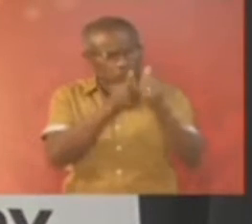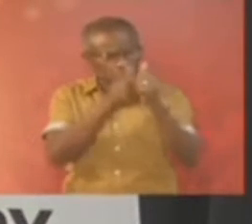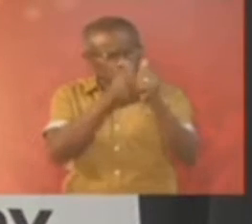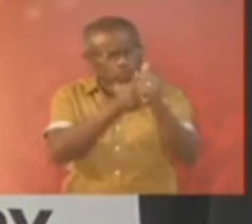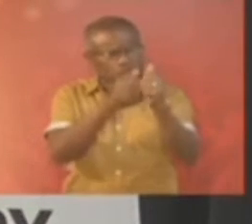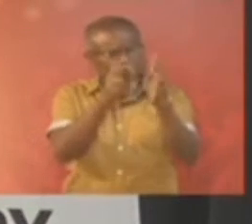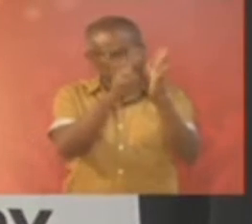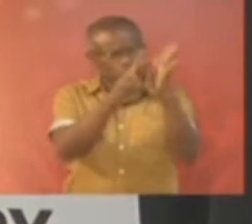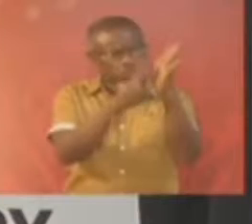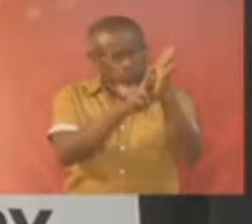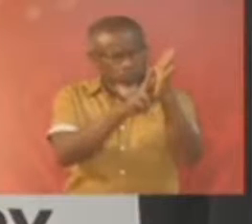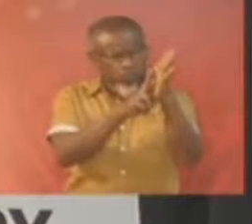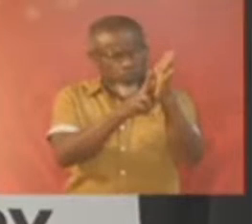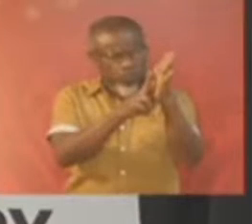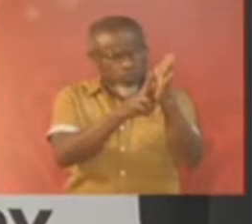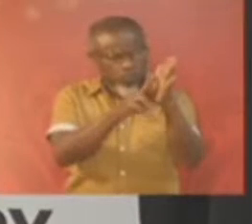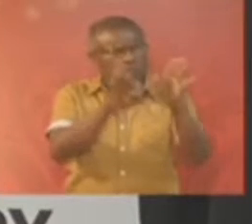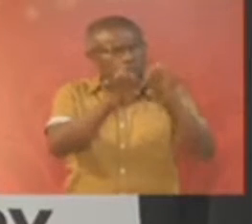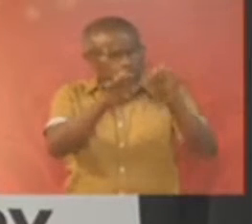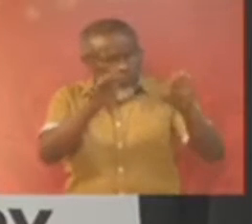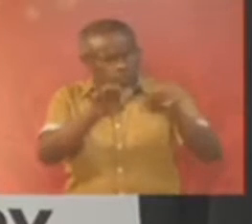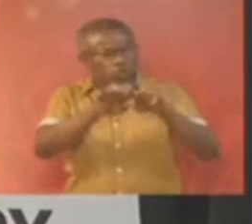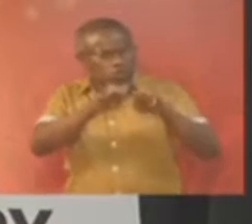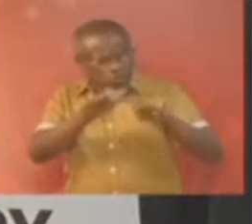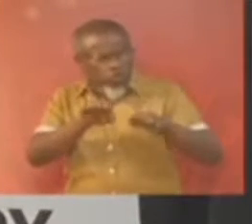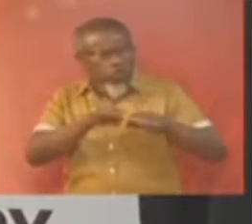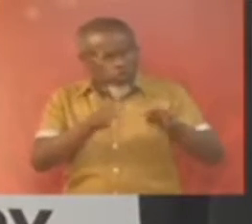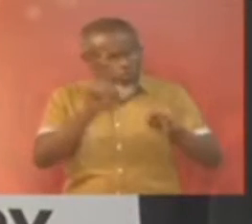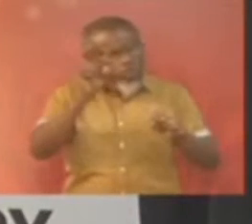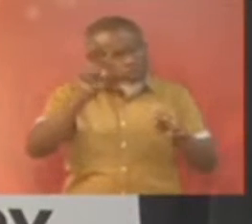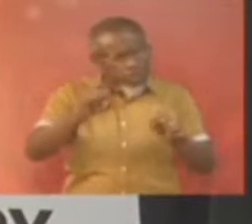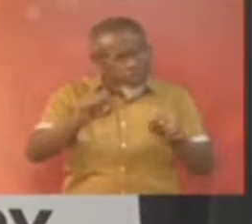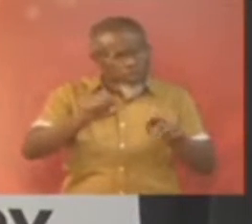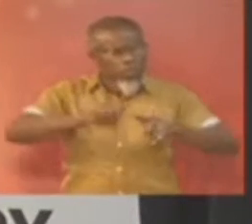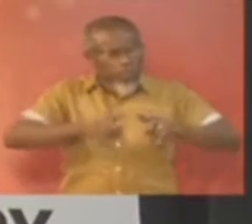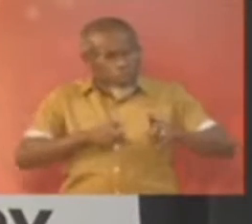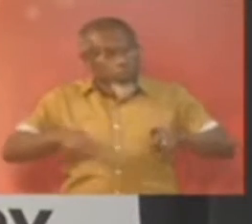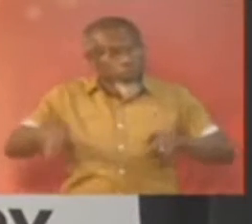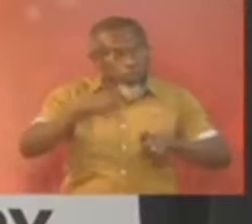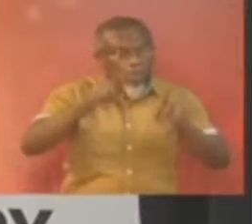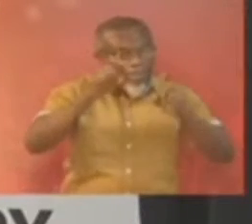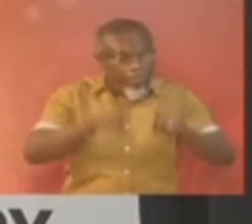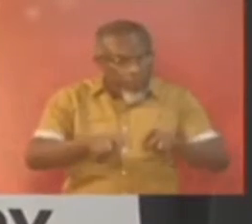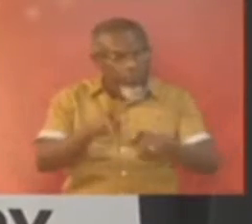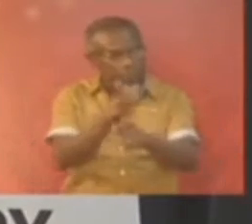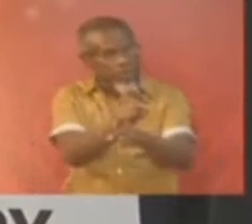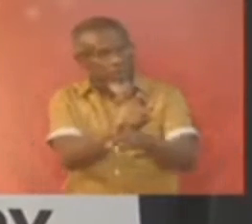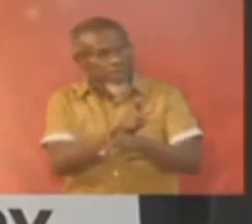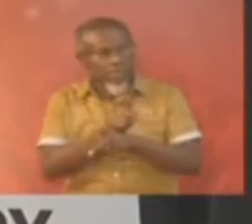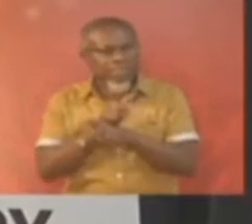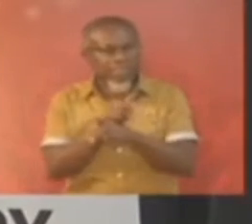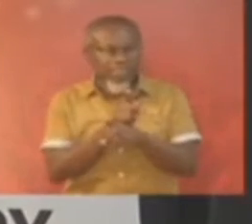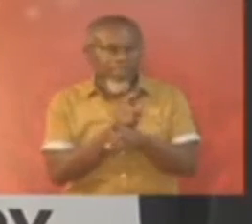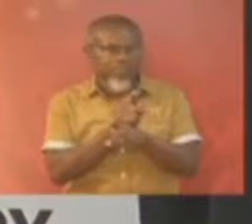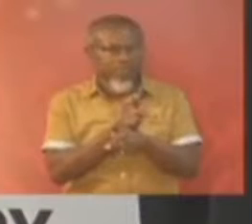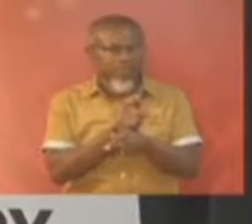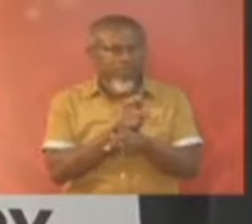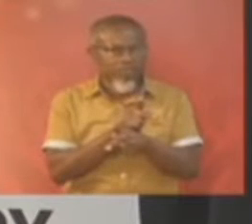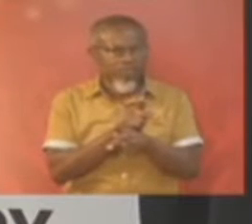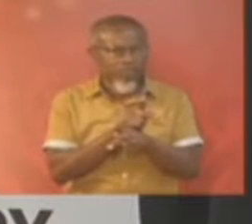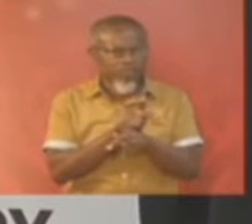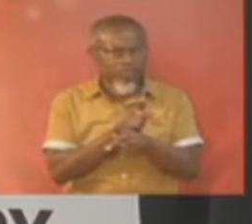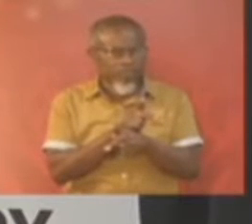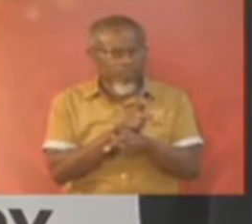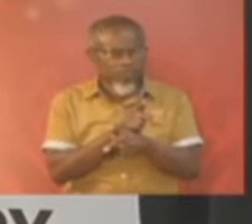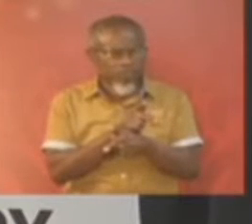while there's a little more activity, that we have to take extra care to ensure that we are wearing our